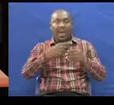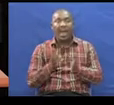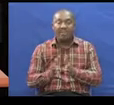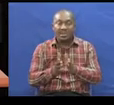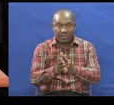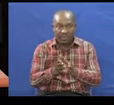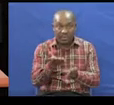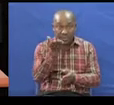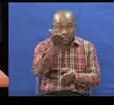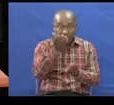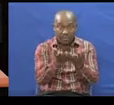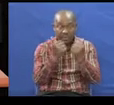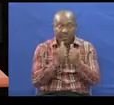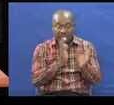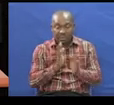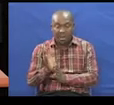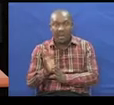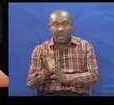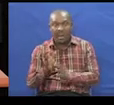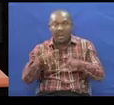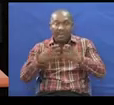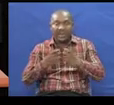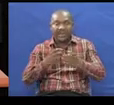out of four,